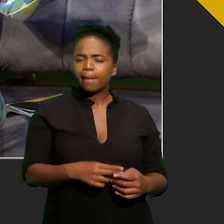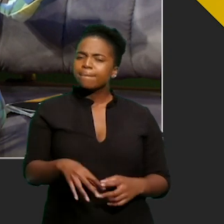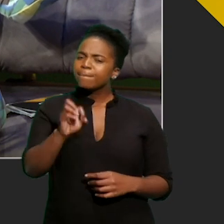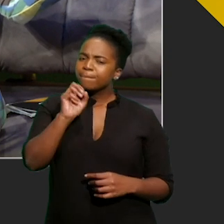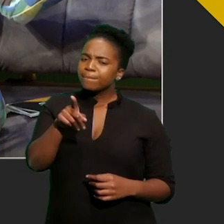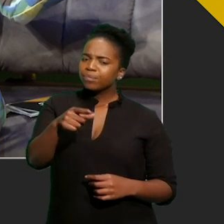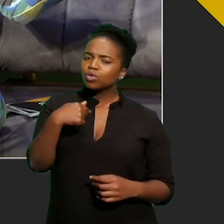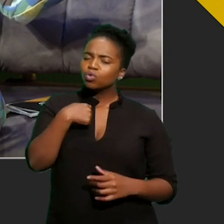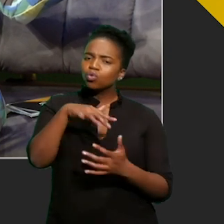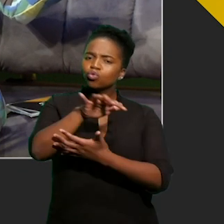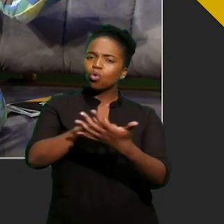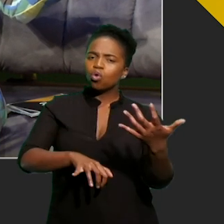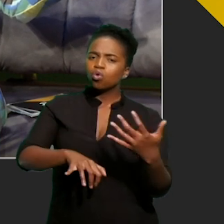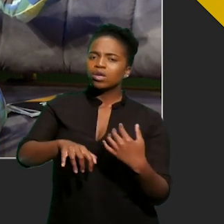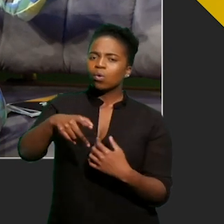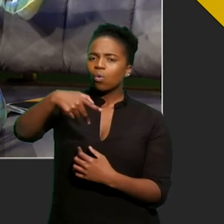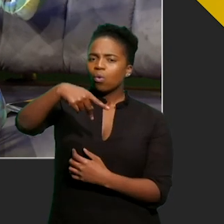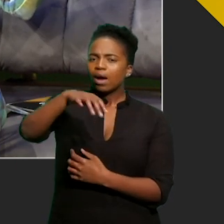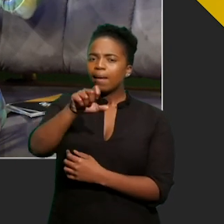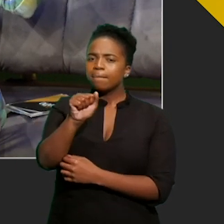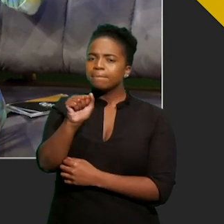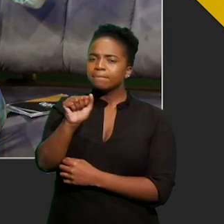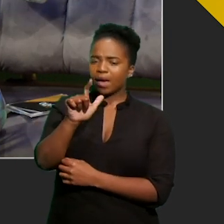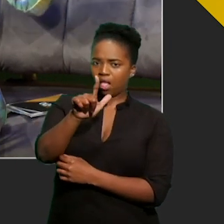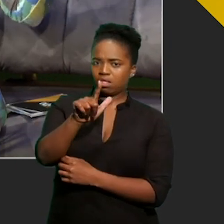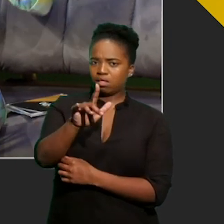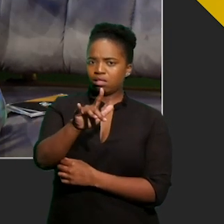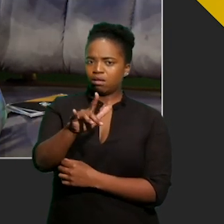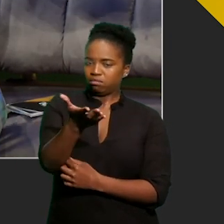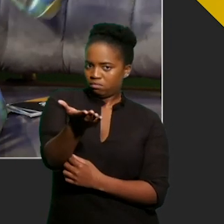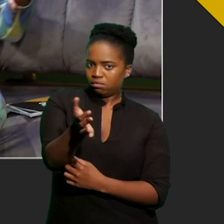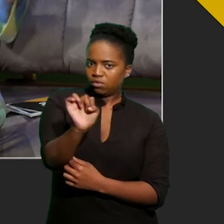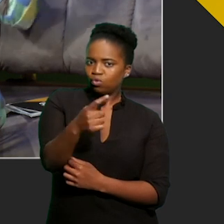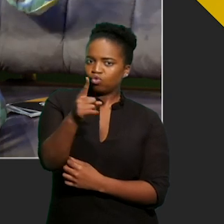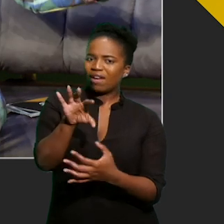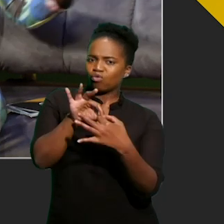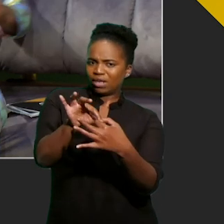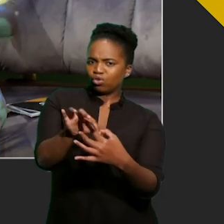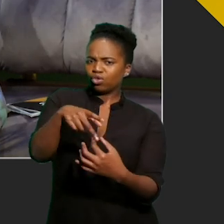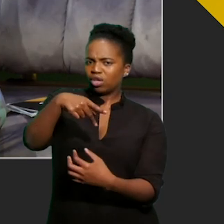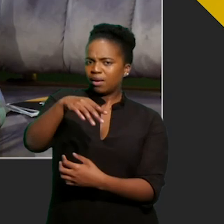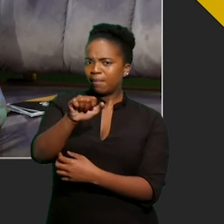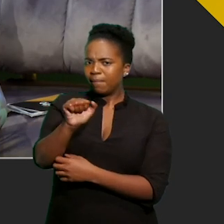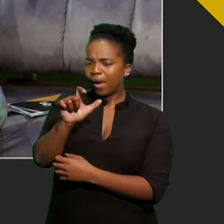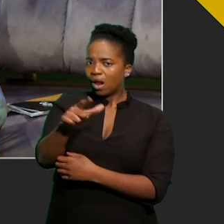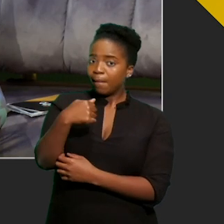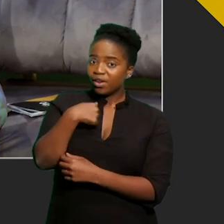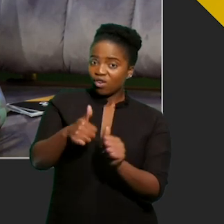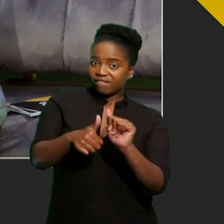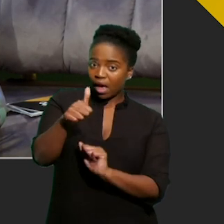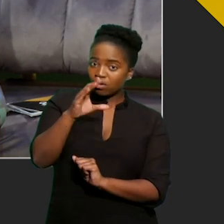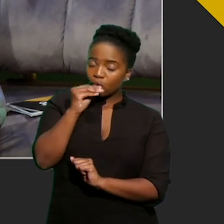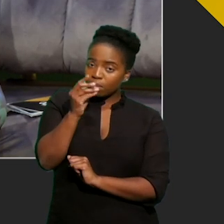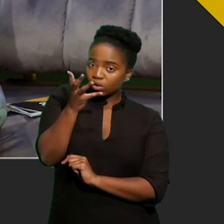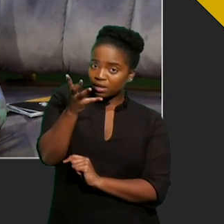that, Phil. You broke the story about Pelma Diadie, right? Now, as somebody unaling relationship, Liena, do you first go to her and say, this is what I'm going